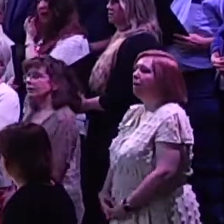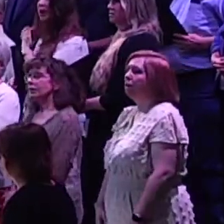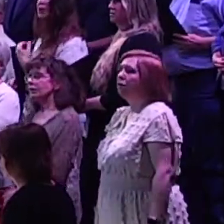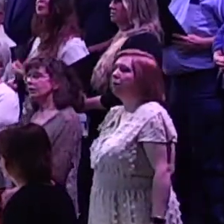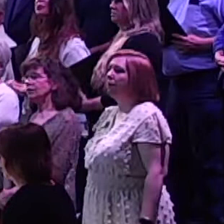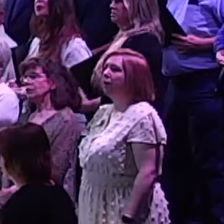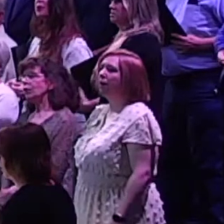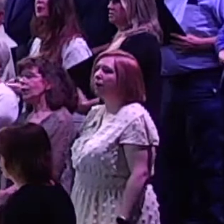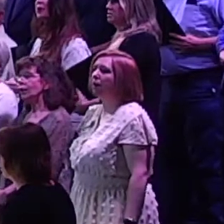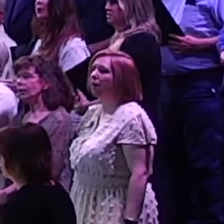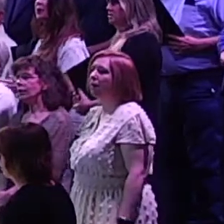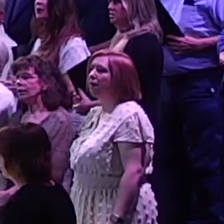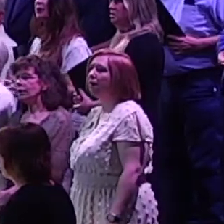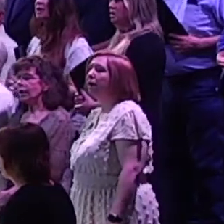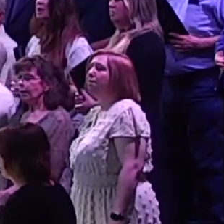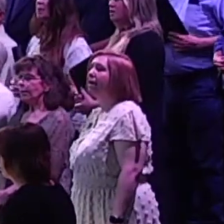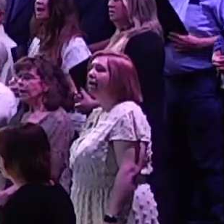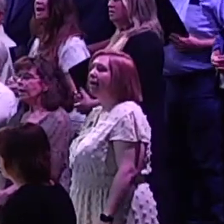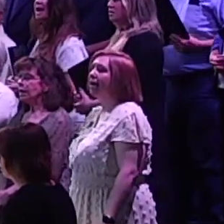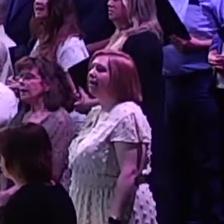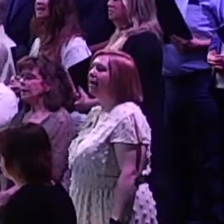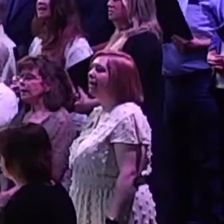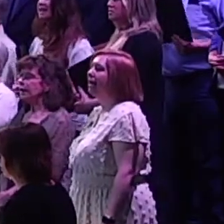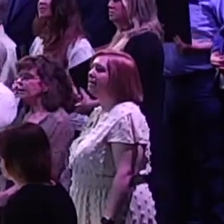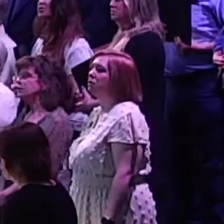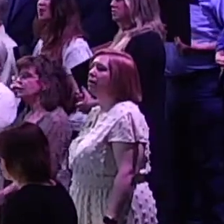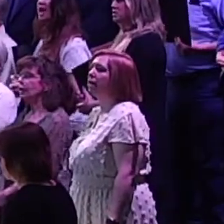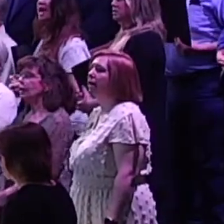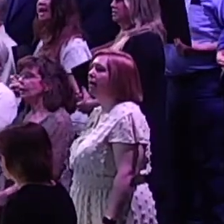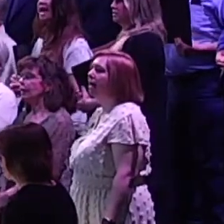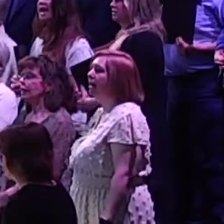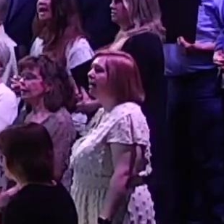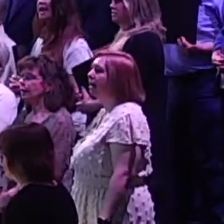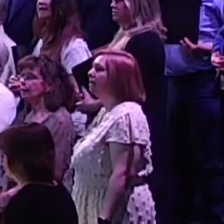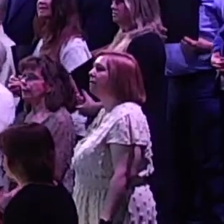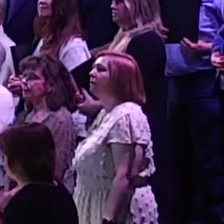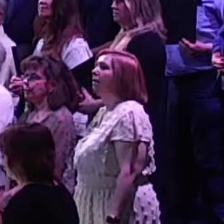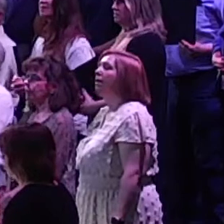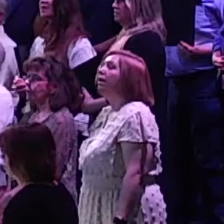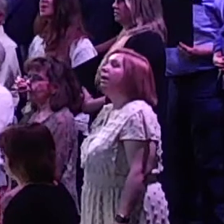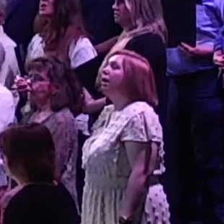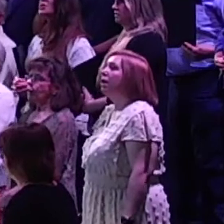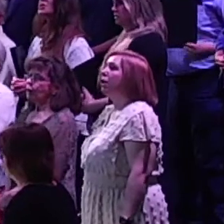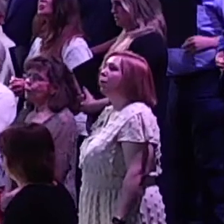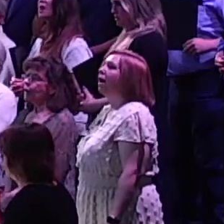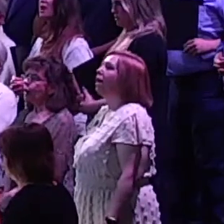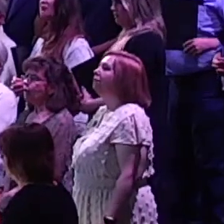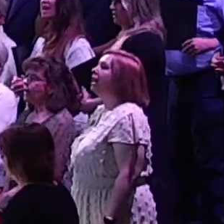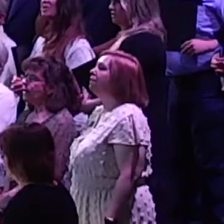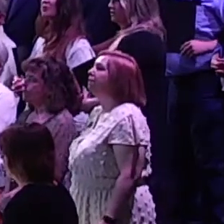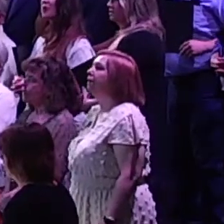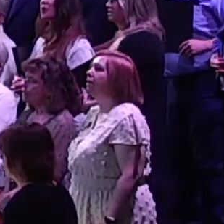Great are you, Lord, mighty in strength. You